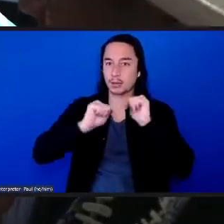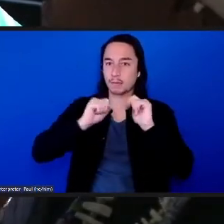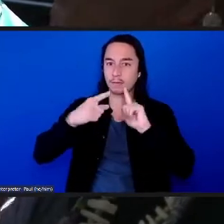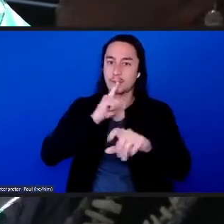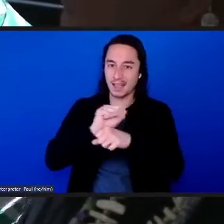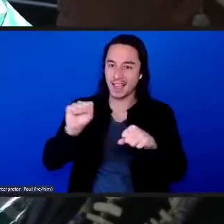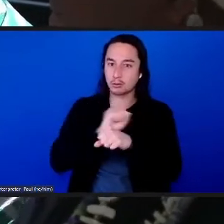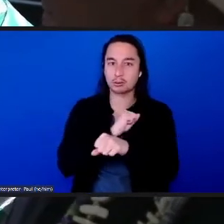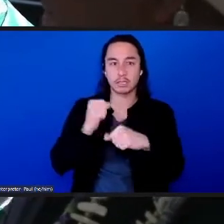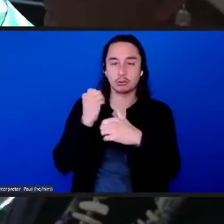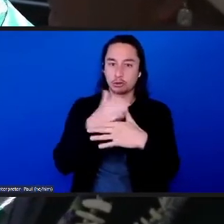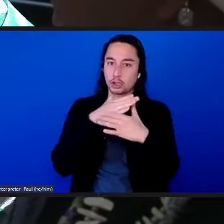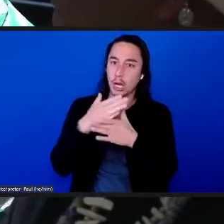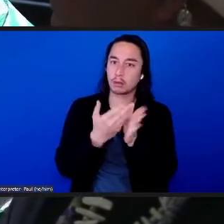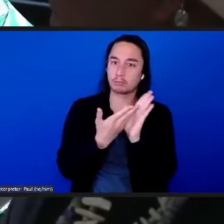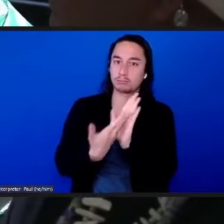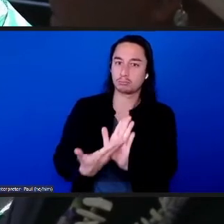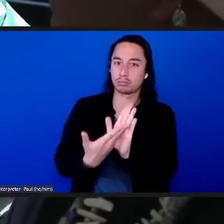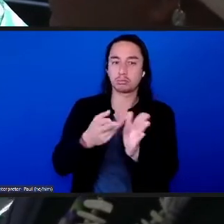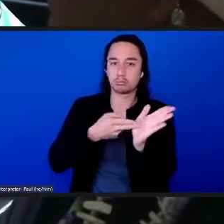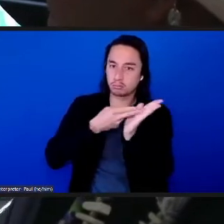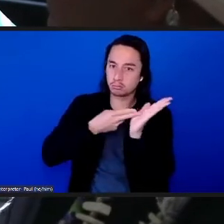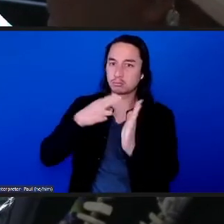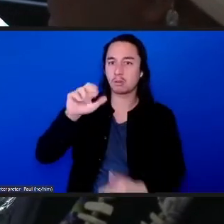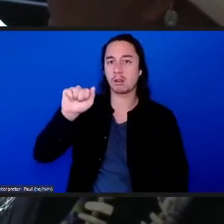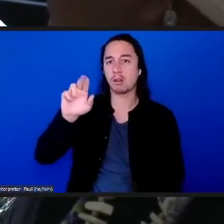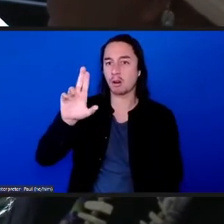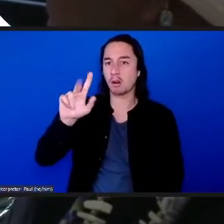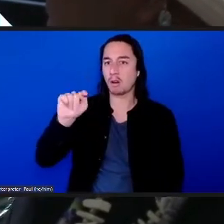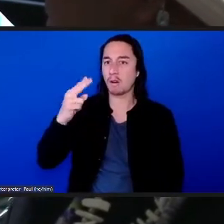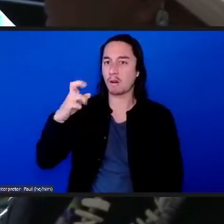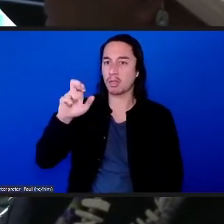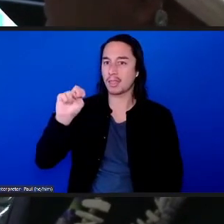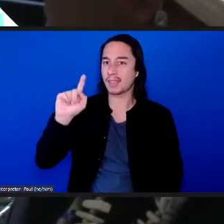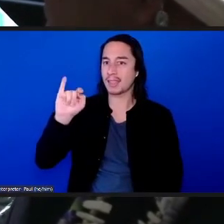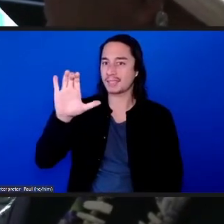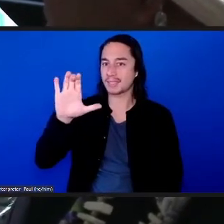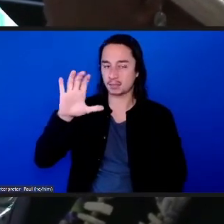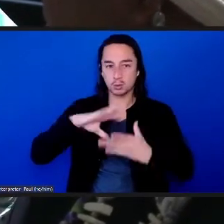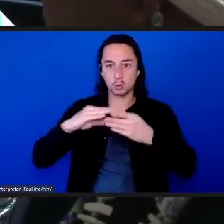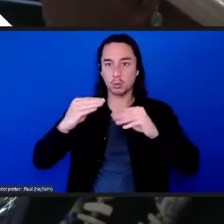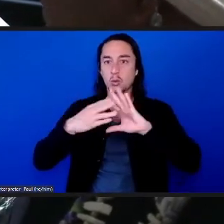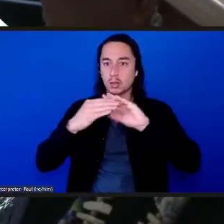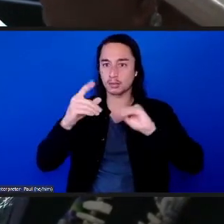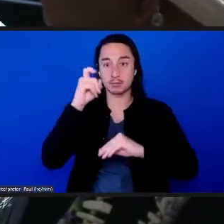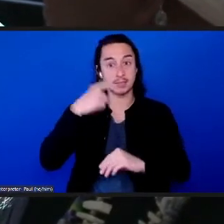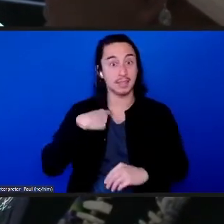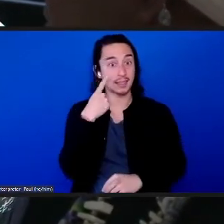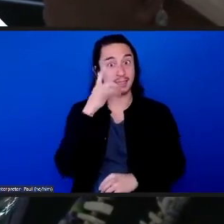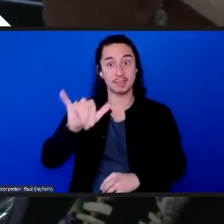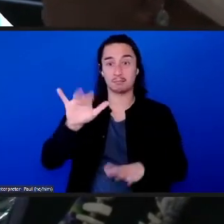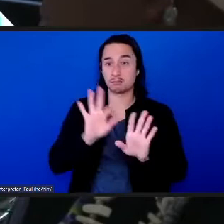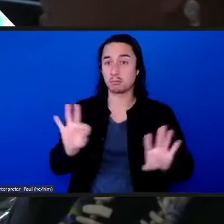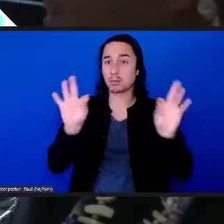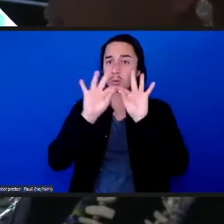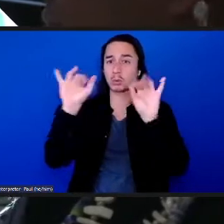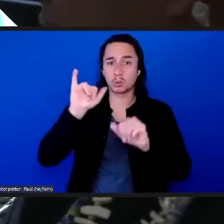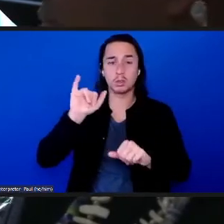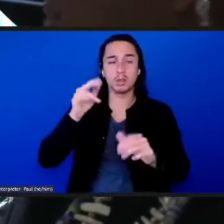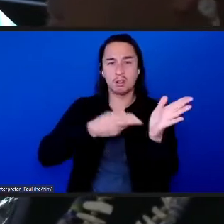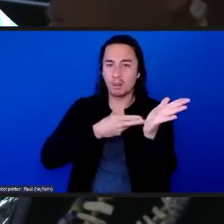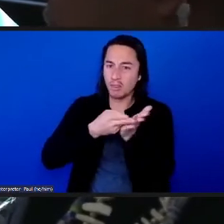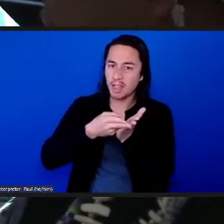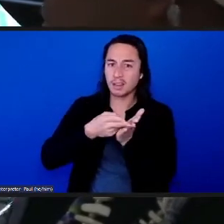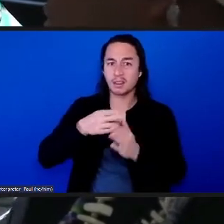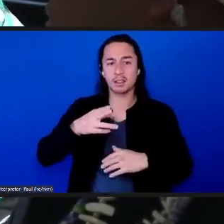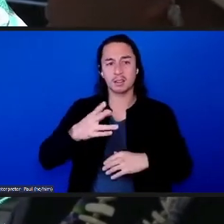stories, because I think that's an important thing as well, is the authenticity of those voices, the